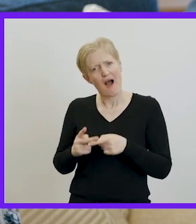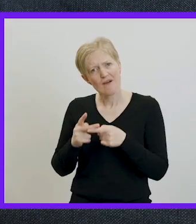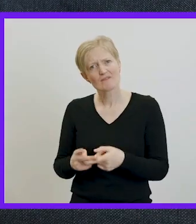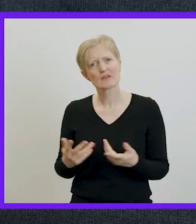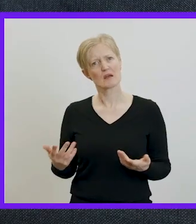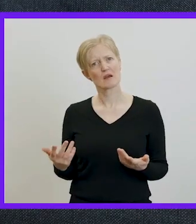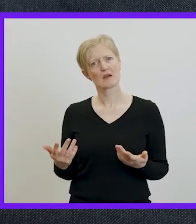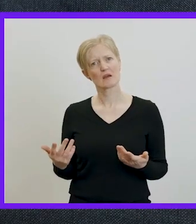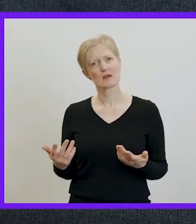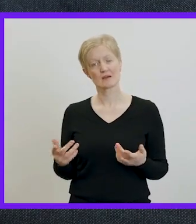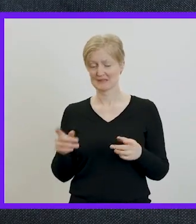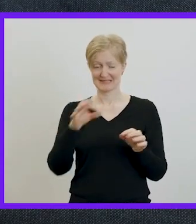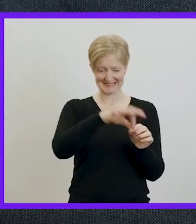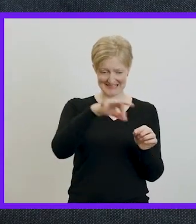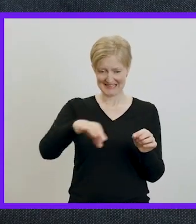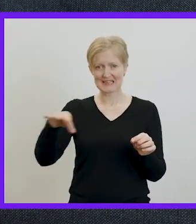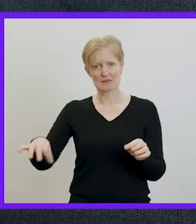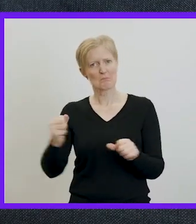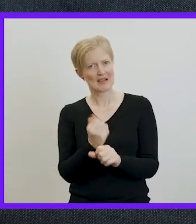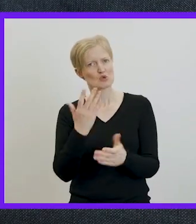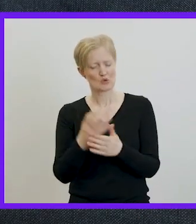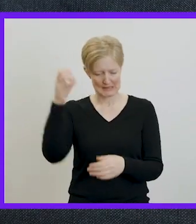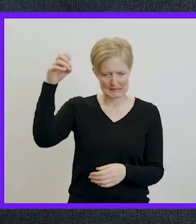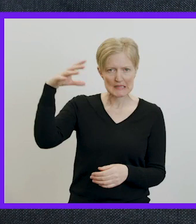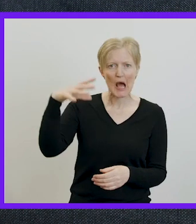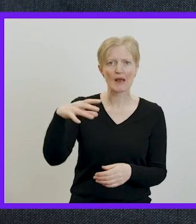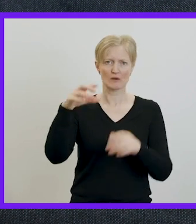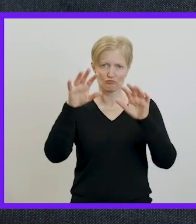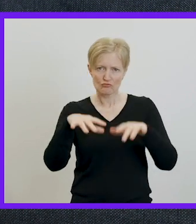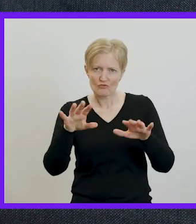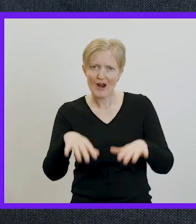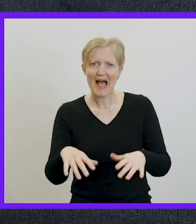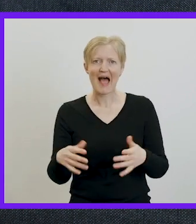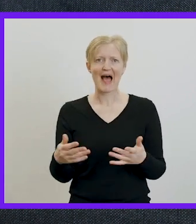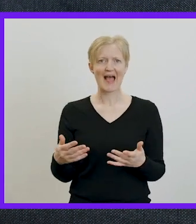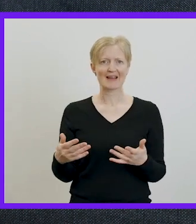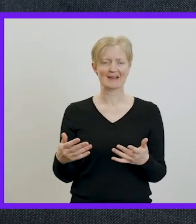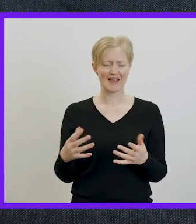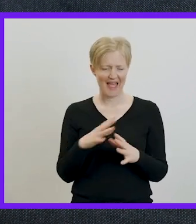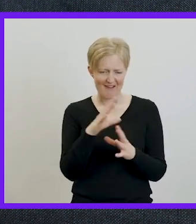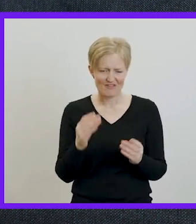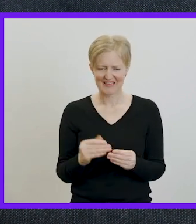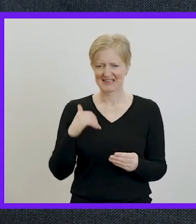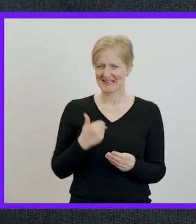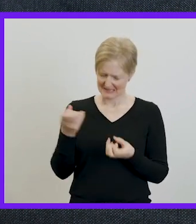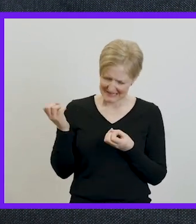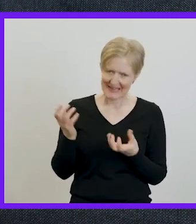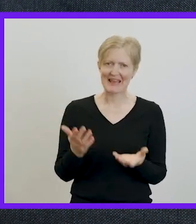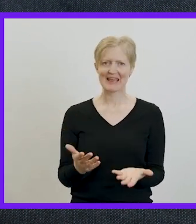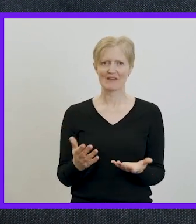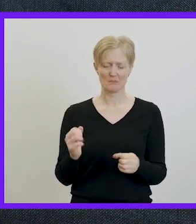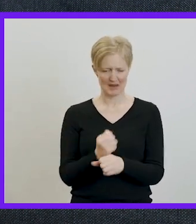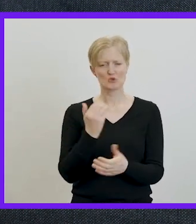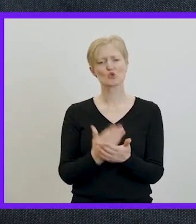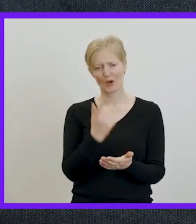tend it. You know, with a seed, we make sure that it's got sunlight. We make sure that it's got water. We make sure that it's got every provision that